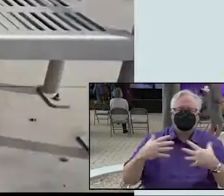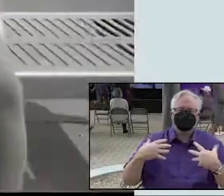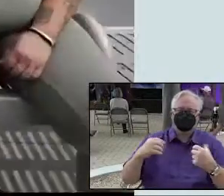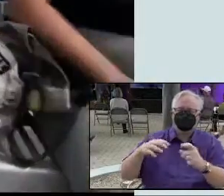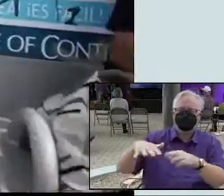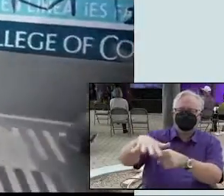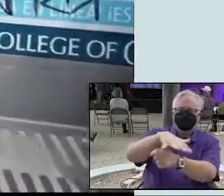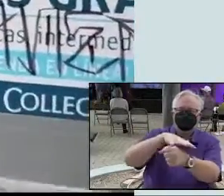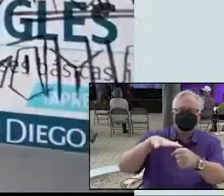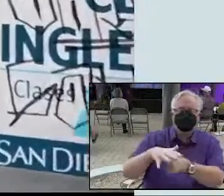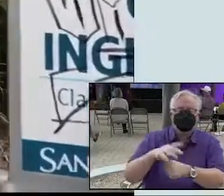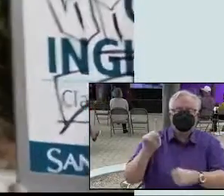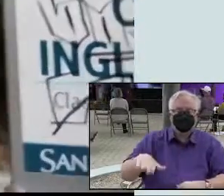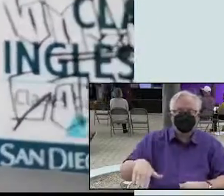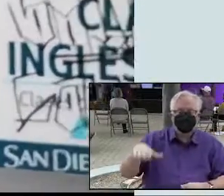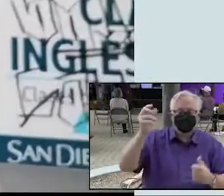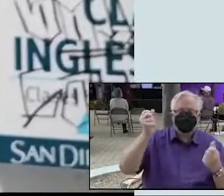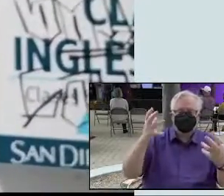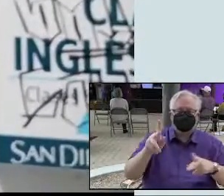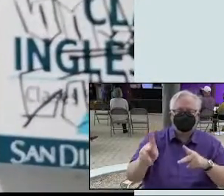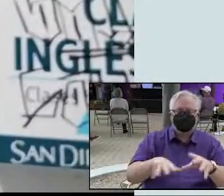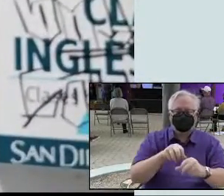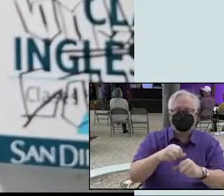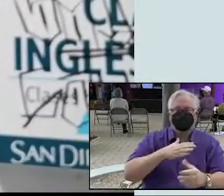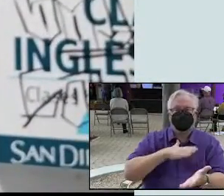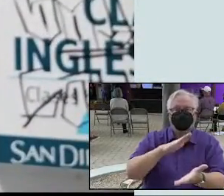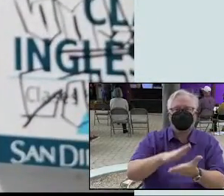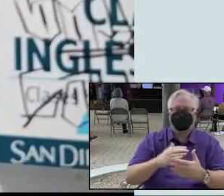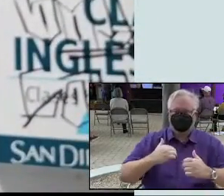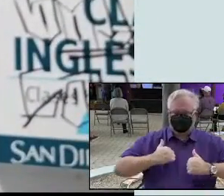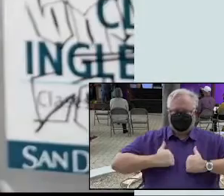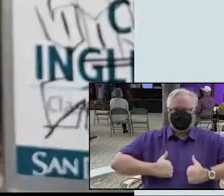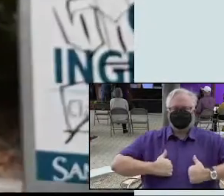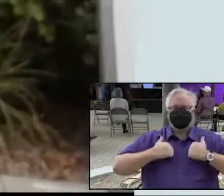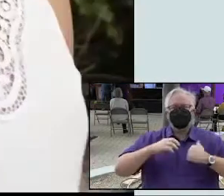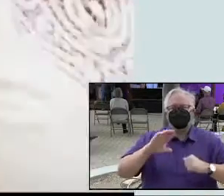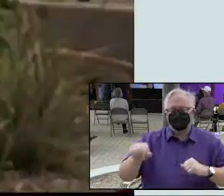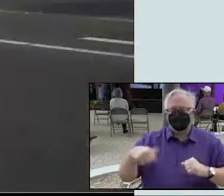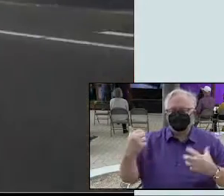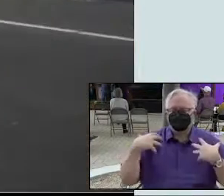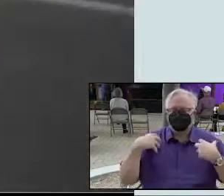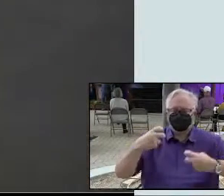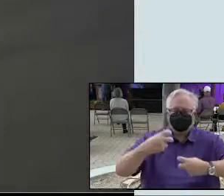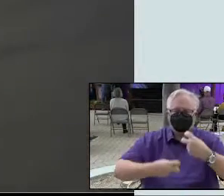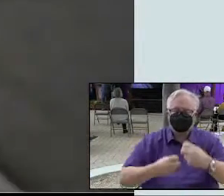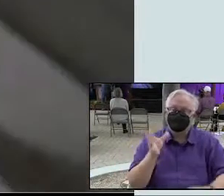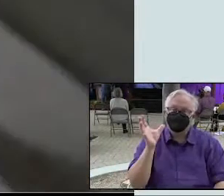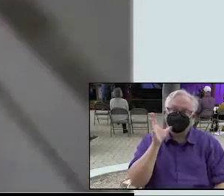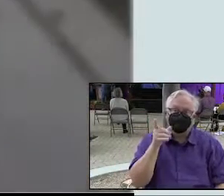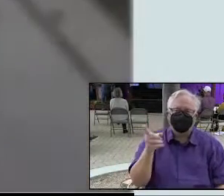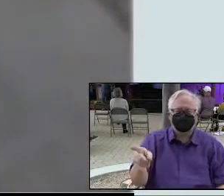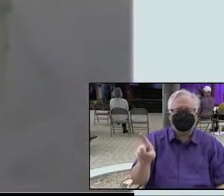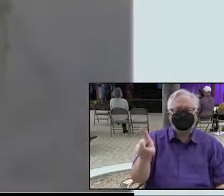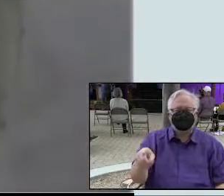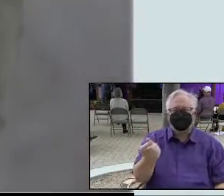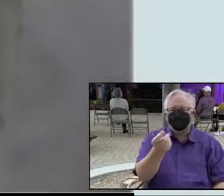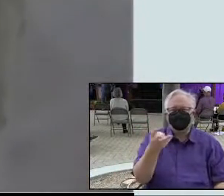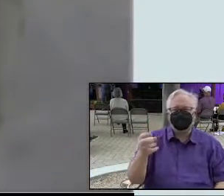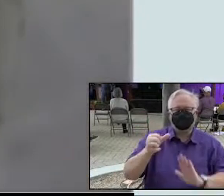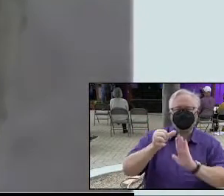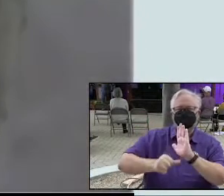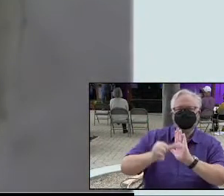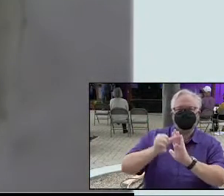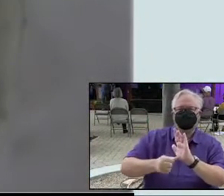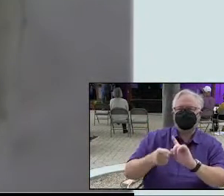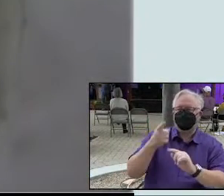Growing up, I had a lot of schoolmates that had asthma or other health complications. My mom had to have a couple surgeries from